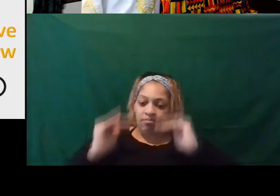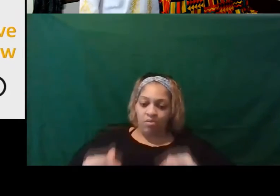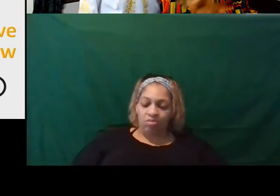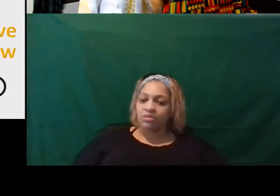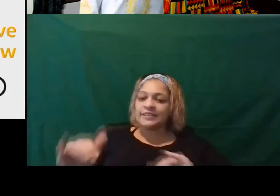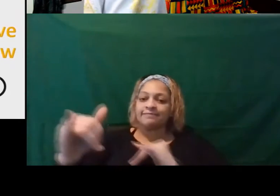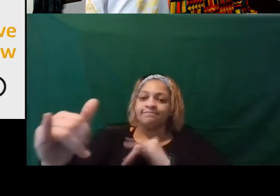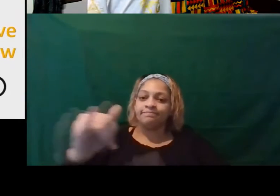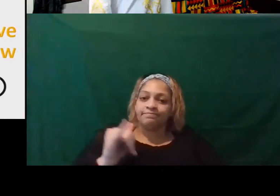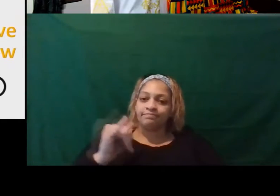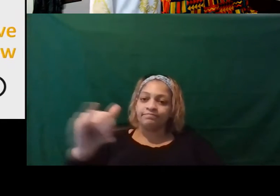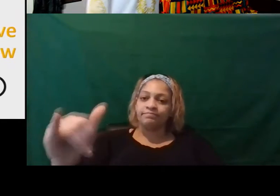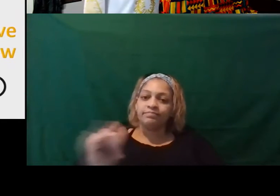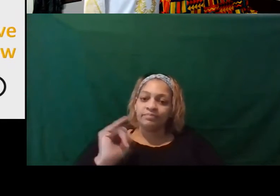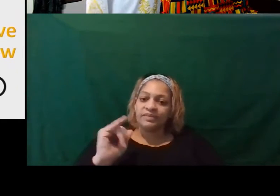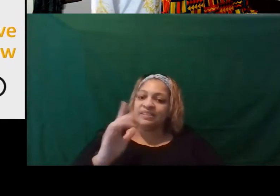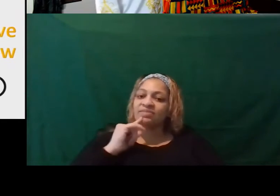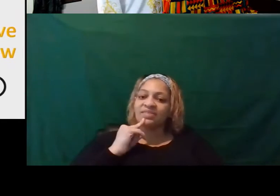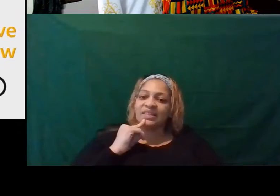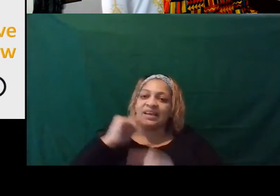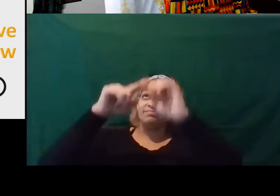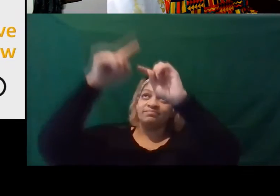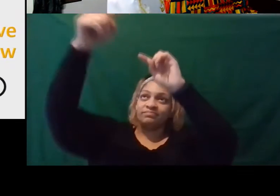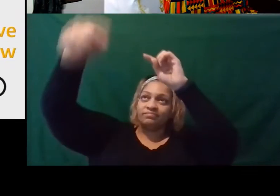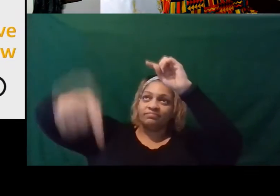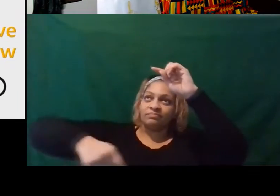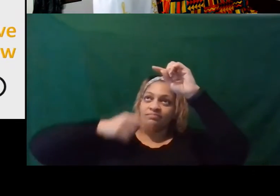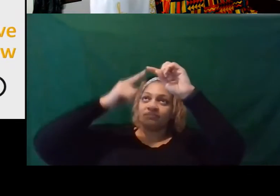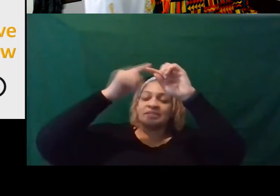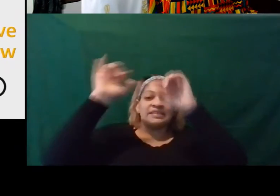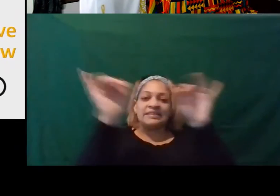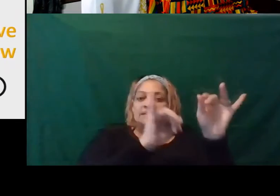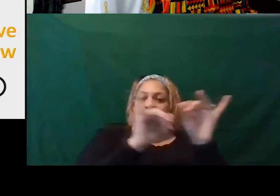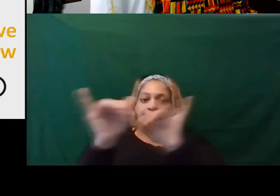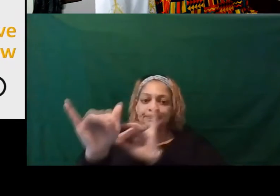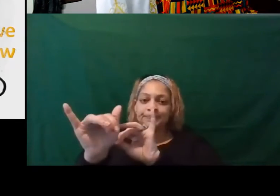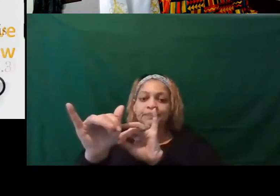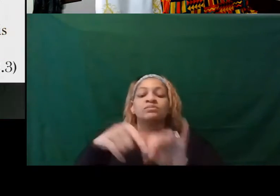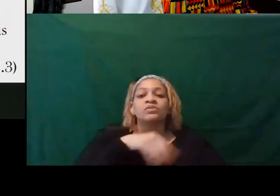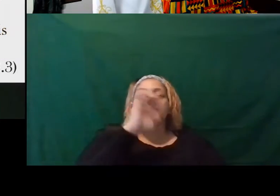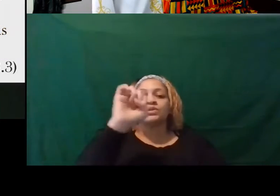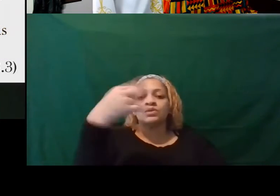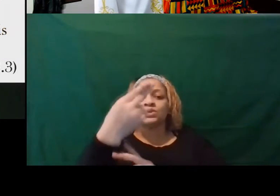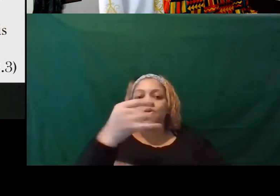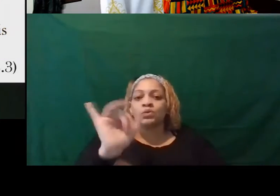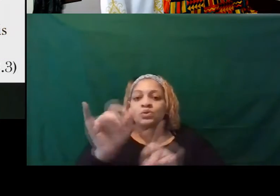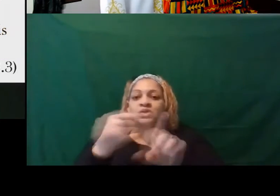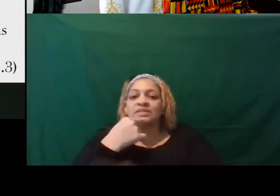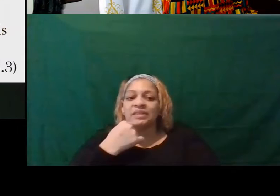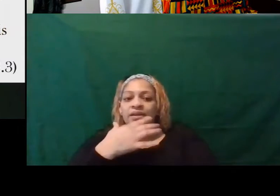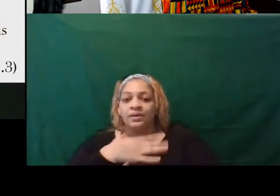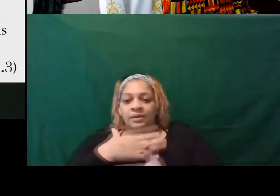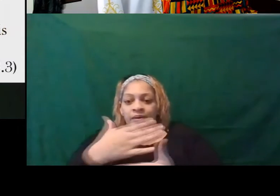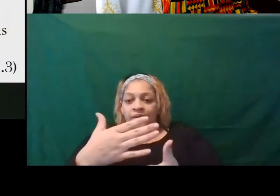It is the forever interplay of this. Ernest Holmes also says, breathe.